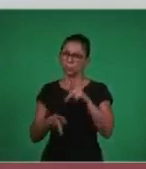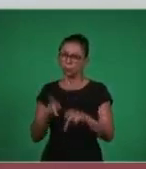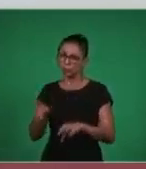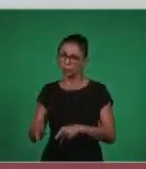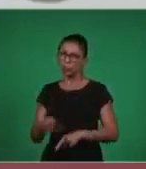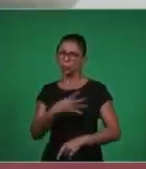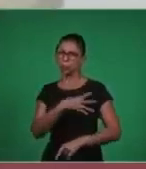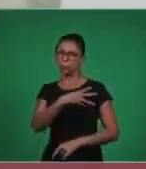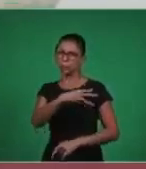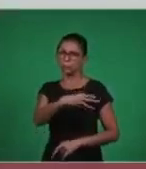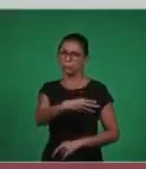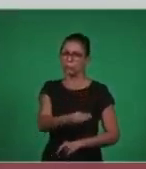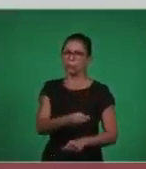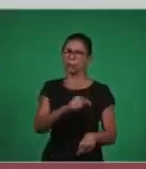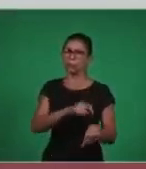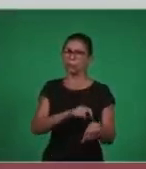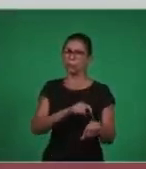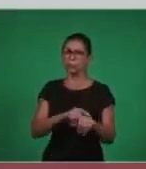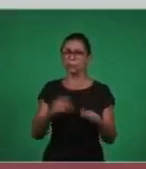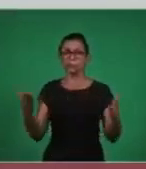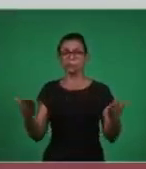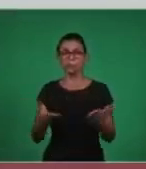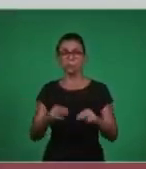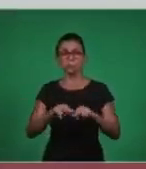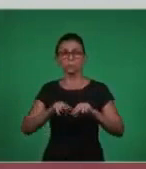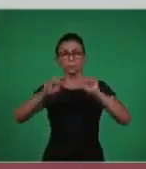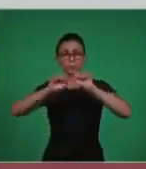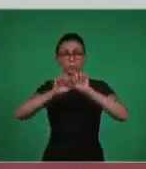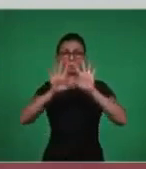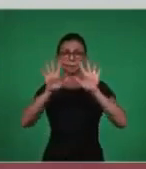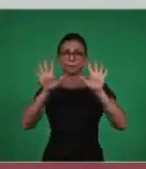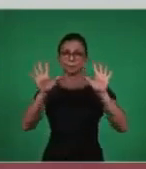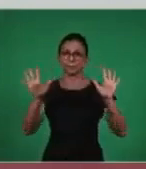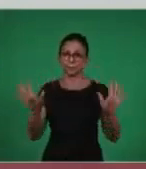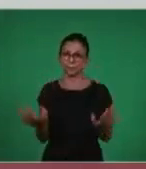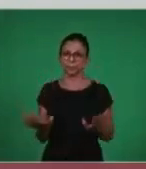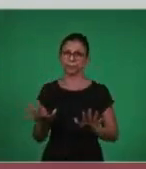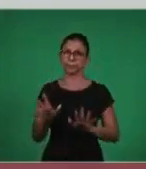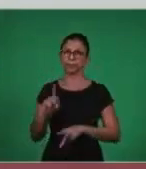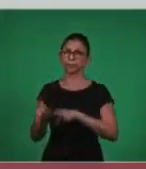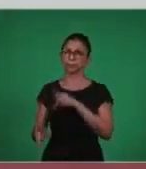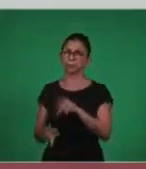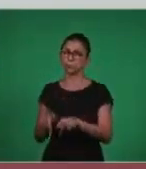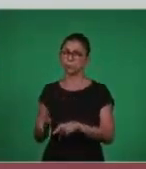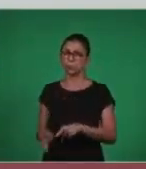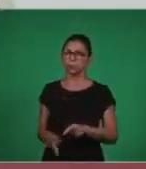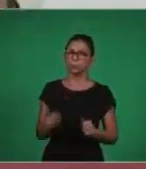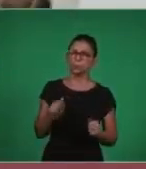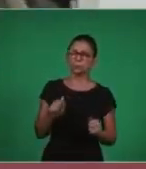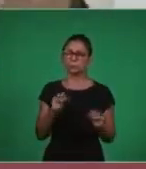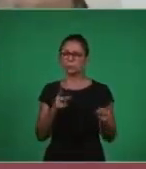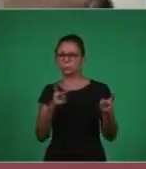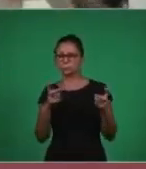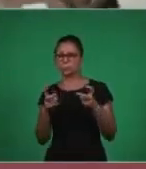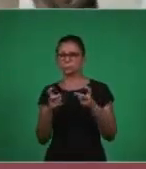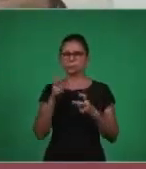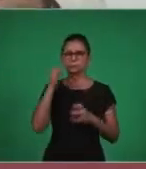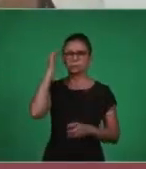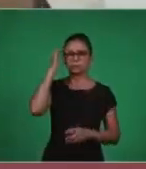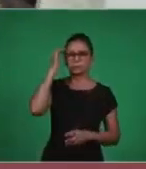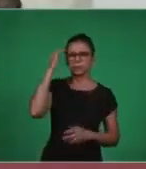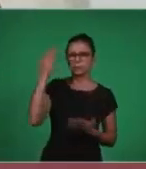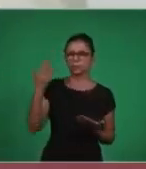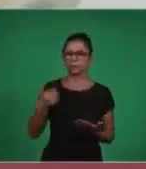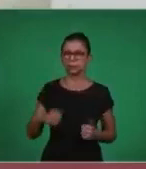ones the moment in which you're living, bring clarity so our people may be able to discern better